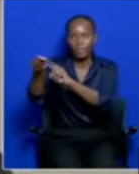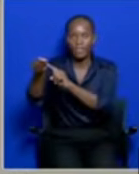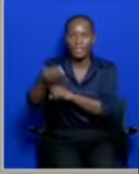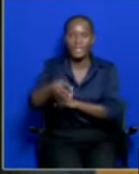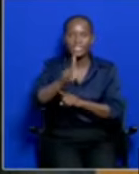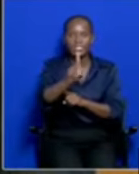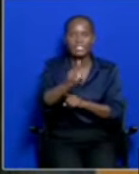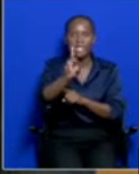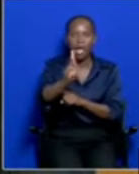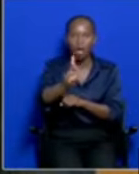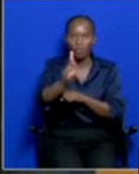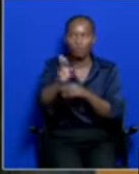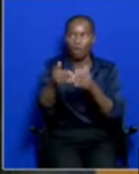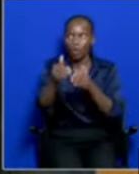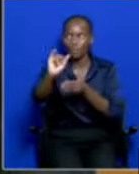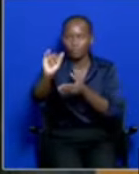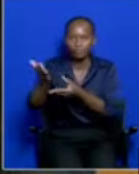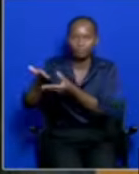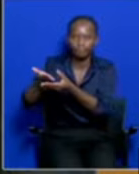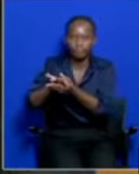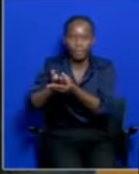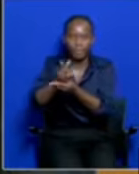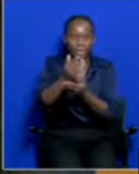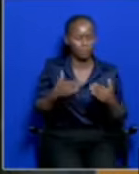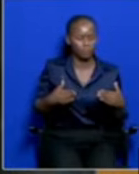run with our investigation criminally